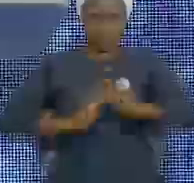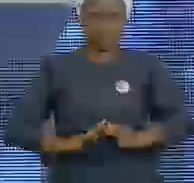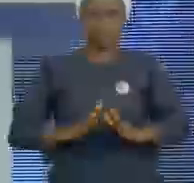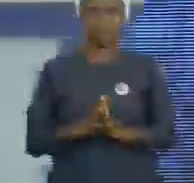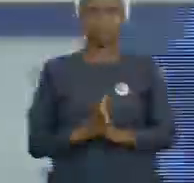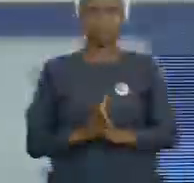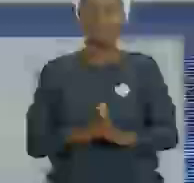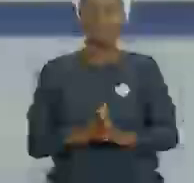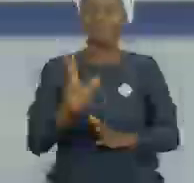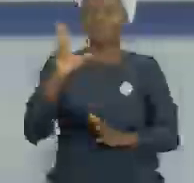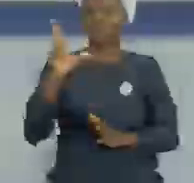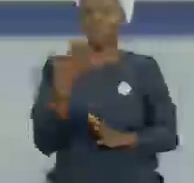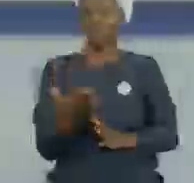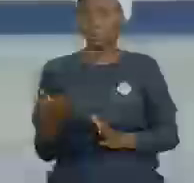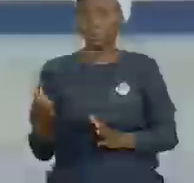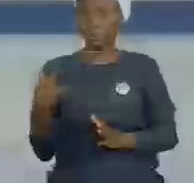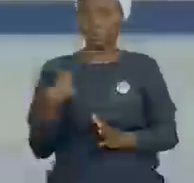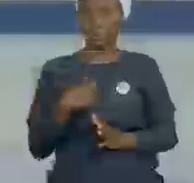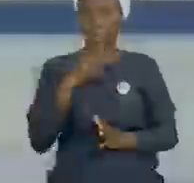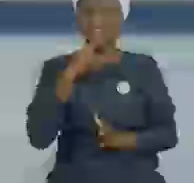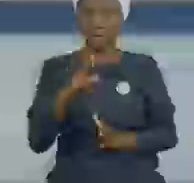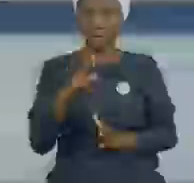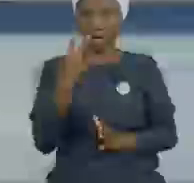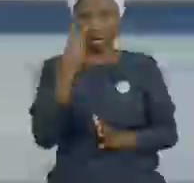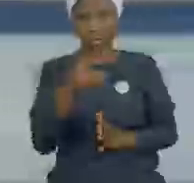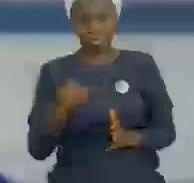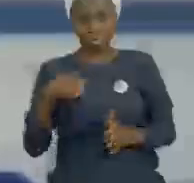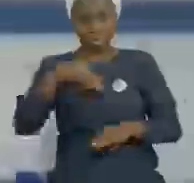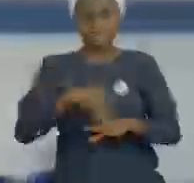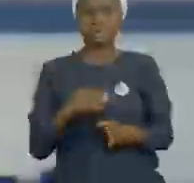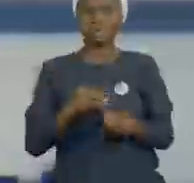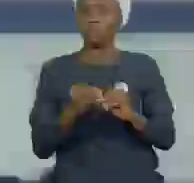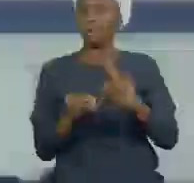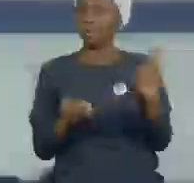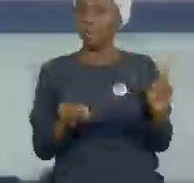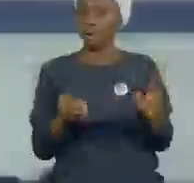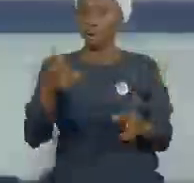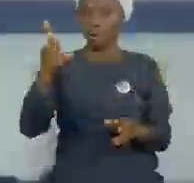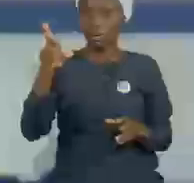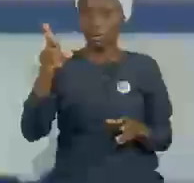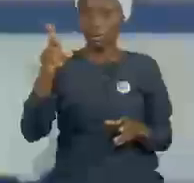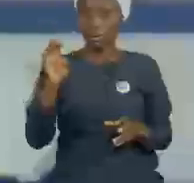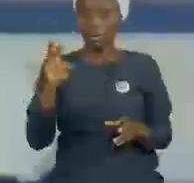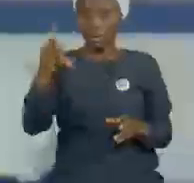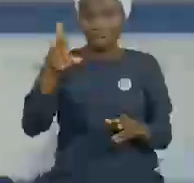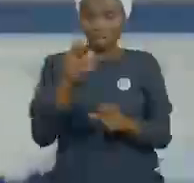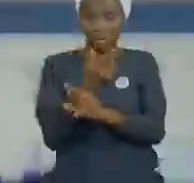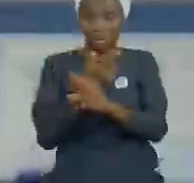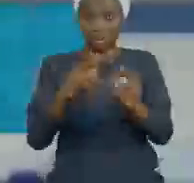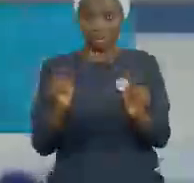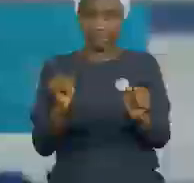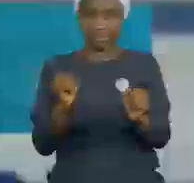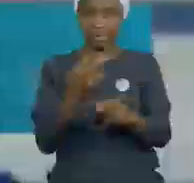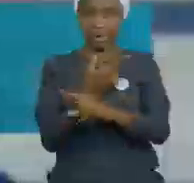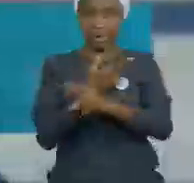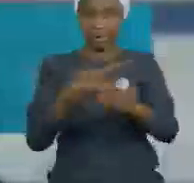Three things we're looking at. Number one, redemption and recreation in